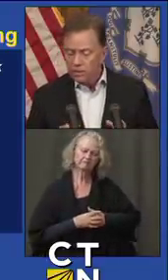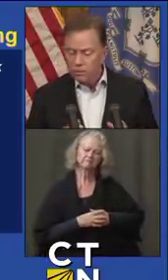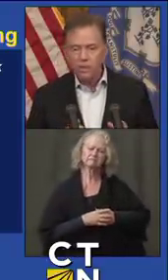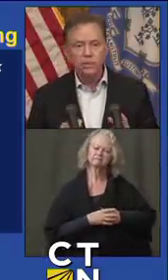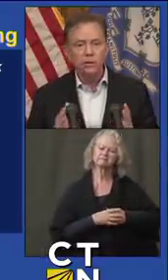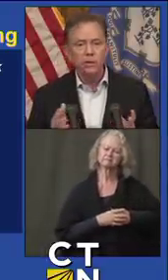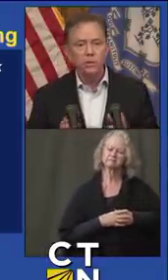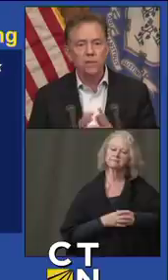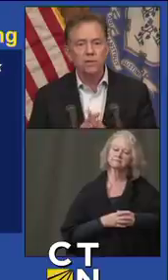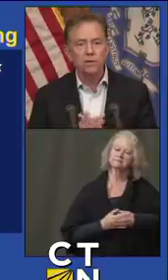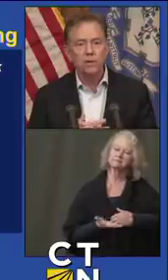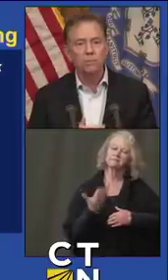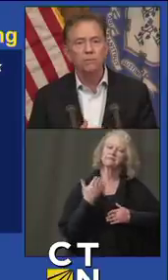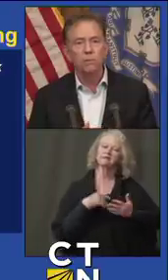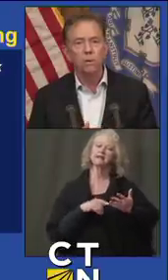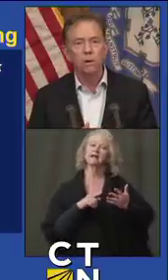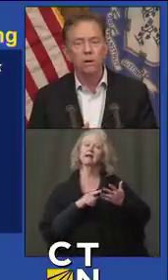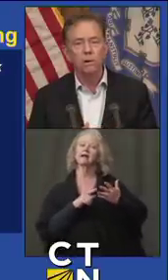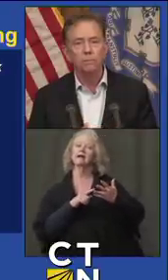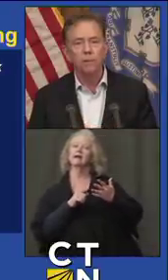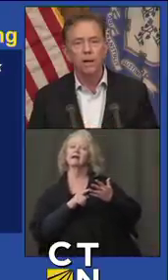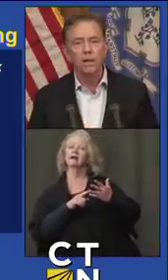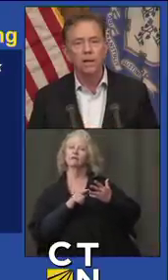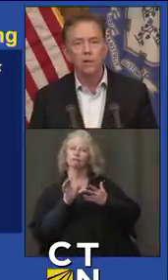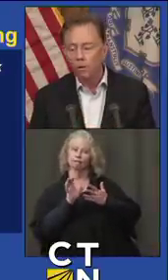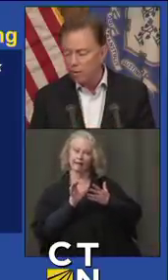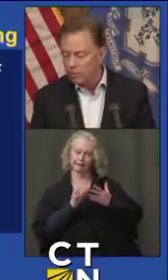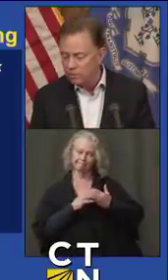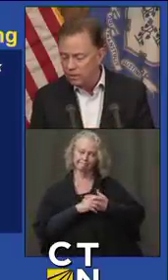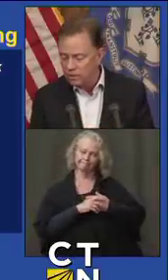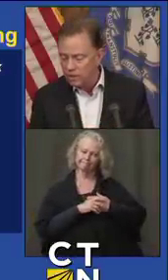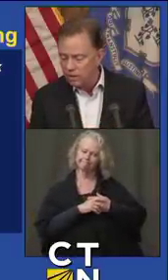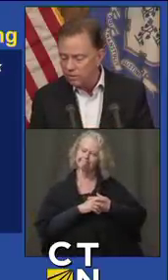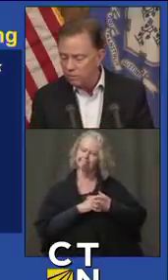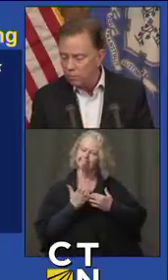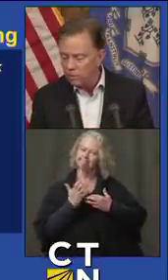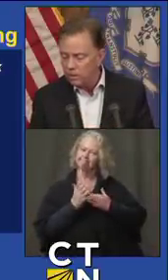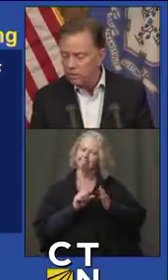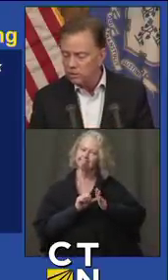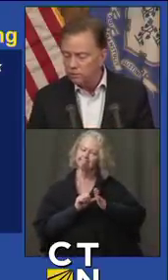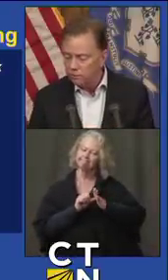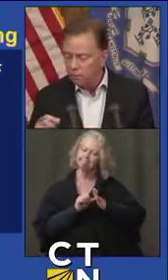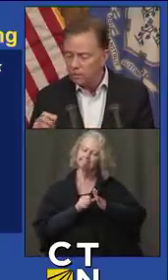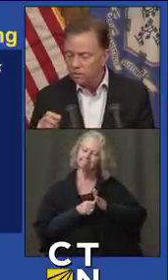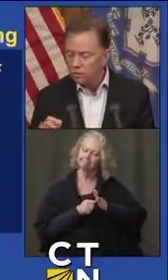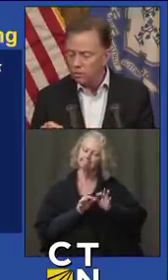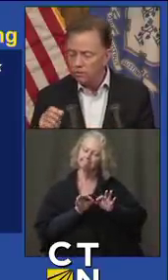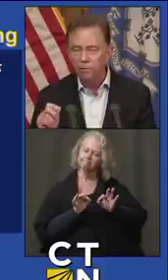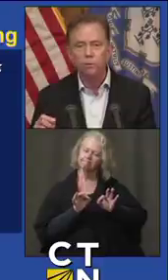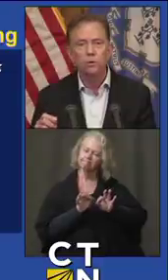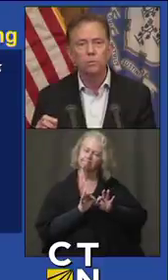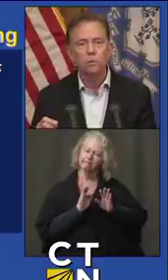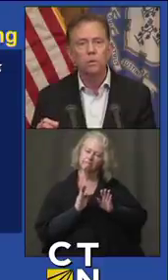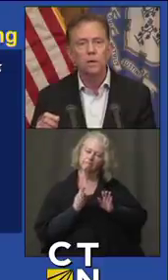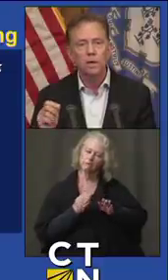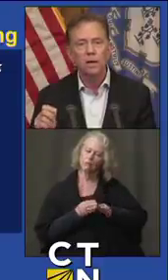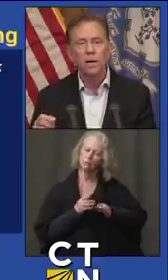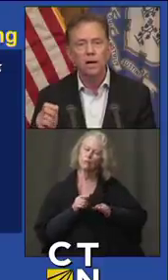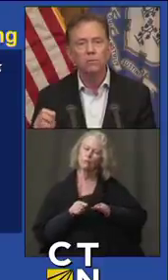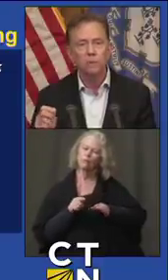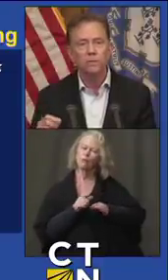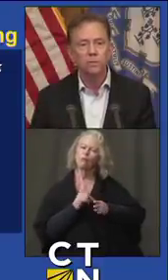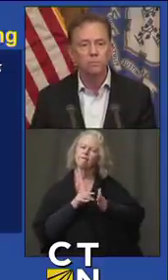The next criteria number 4, I cannot overemphasize how important it is to focus on our vulnerable